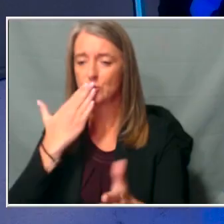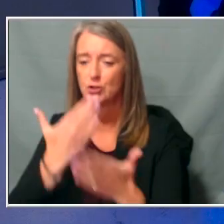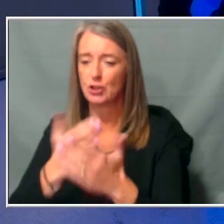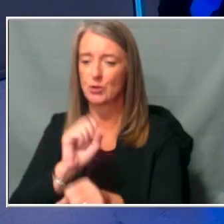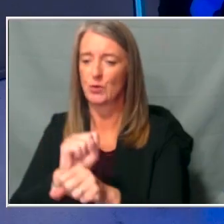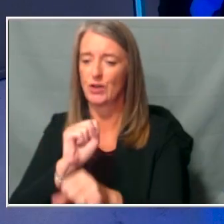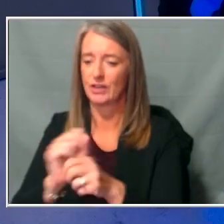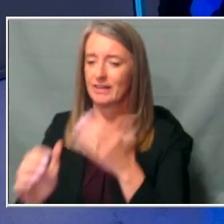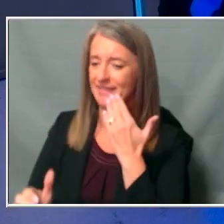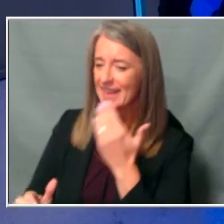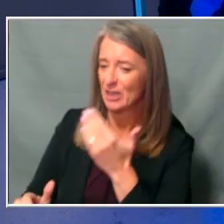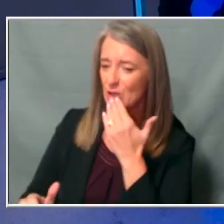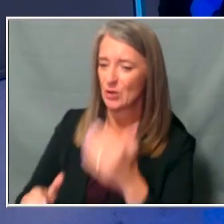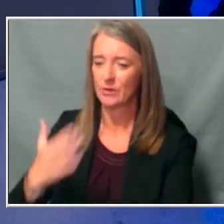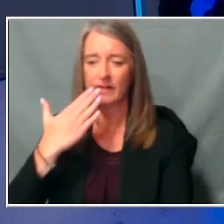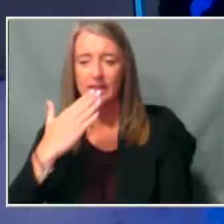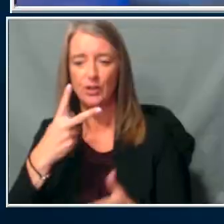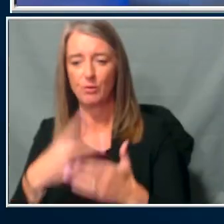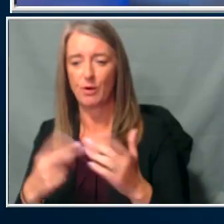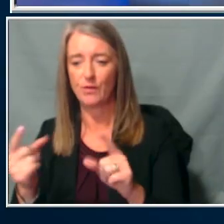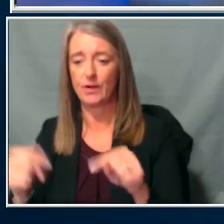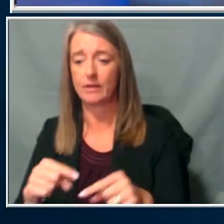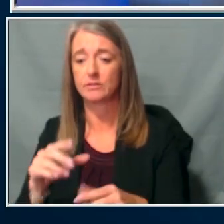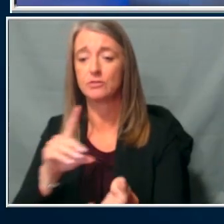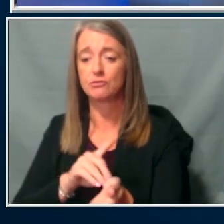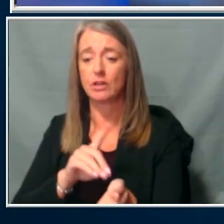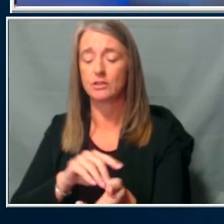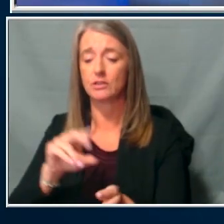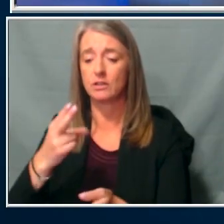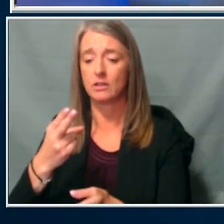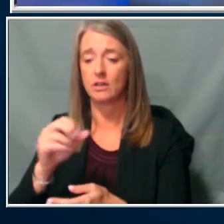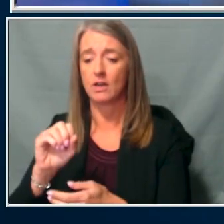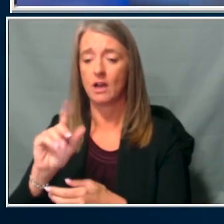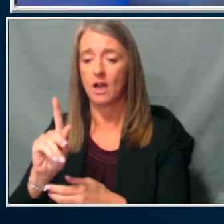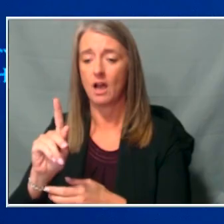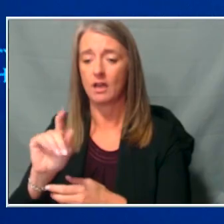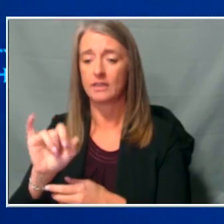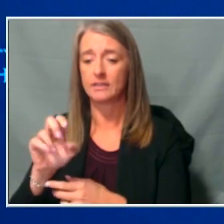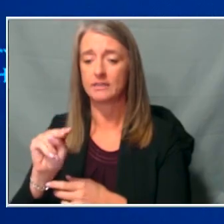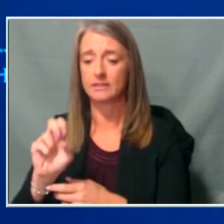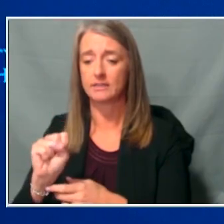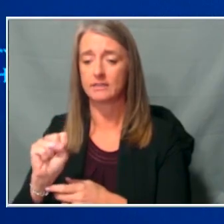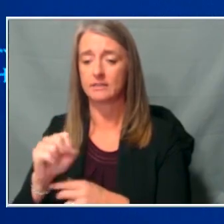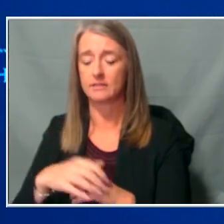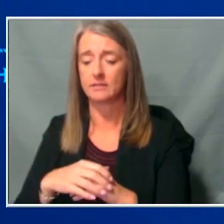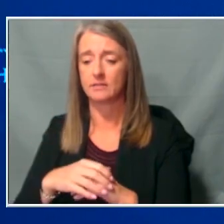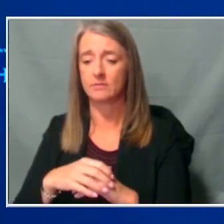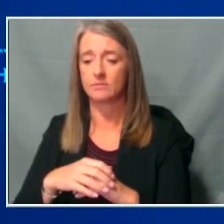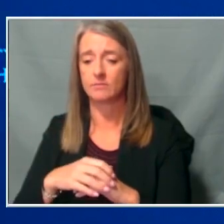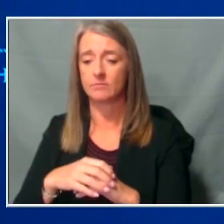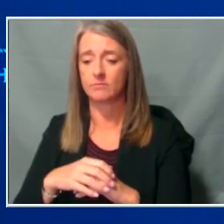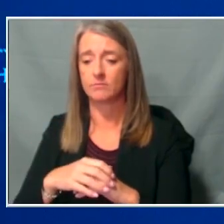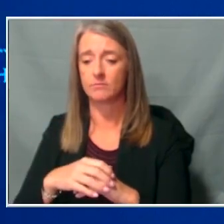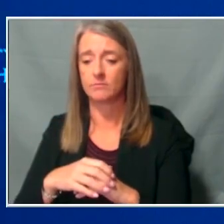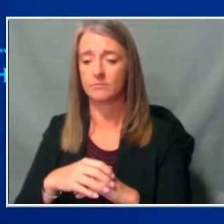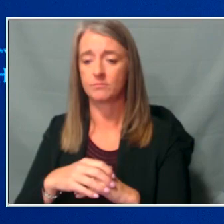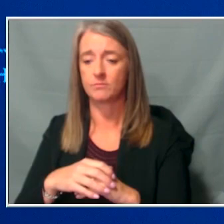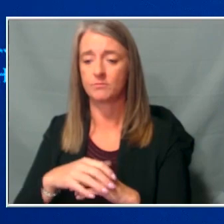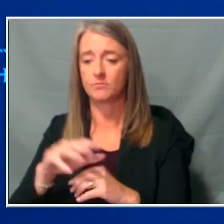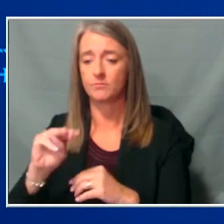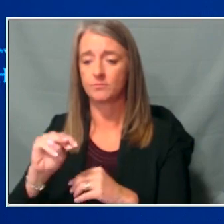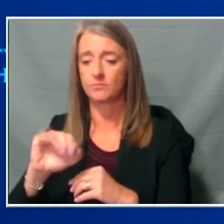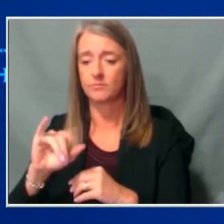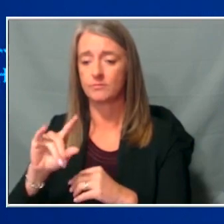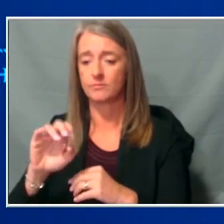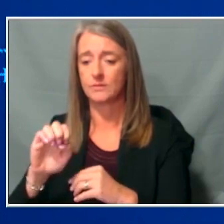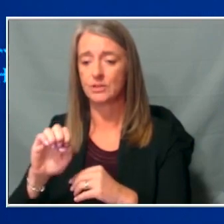you. Thank you both for being here. Dr. Hawkinson, what's the takeaway? Yeah, the takeaway is I want to echo what Michelle and Dr. Ramirez